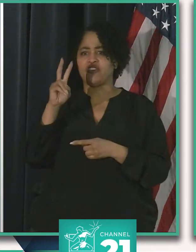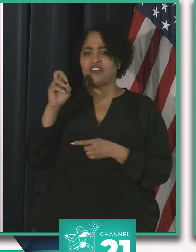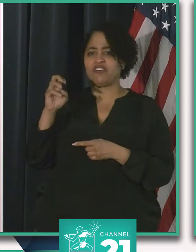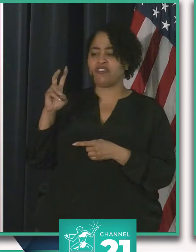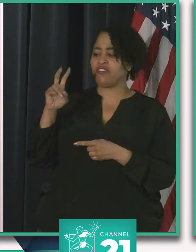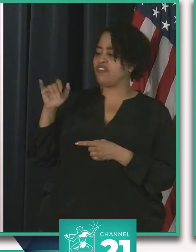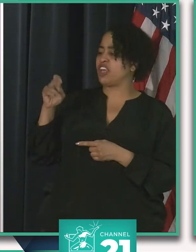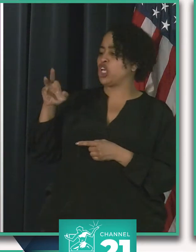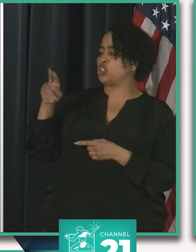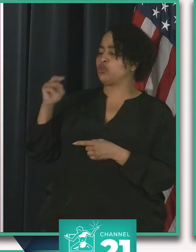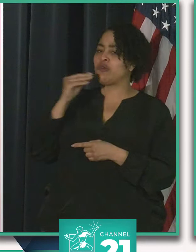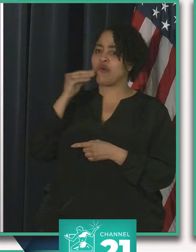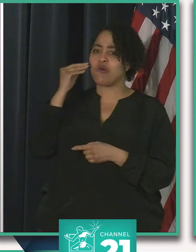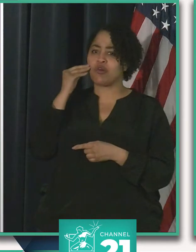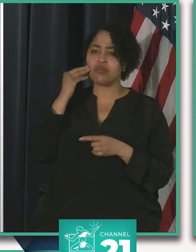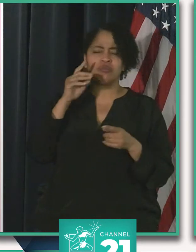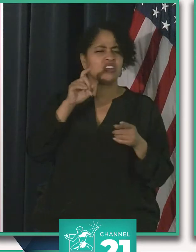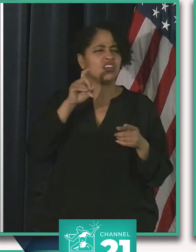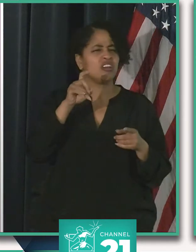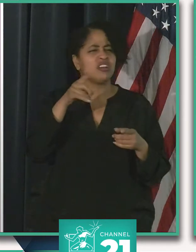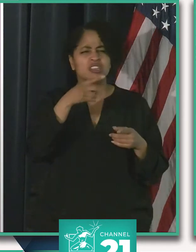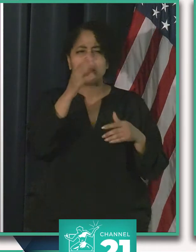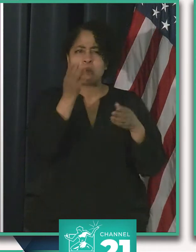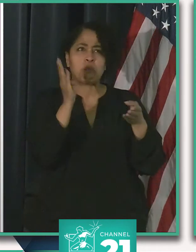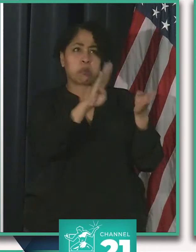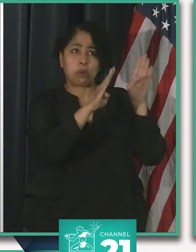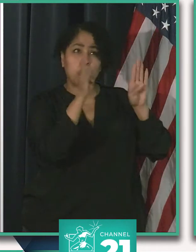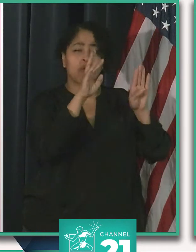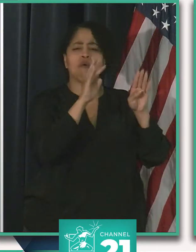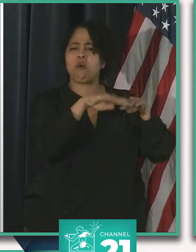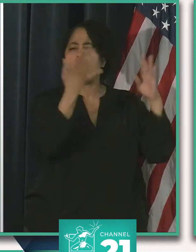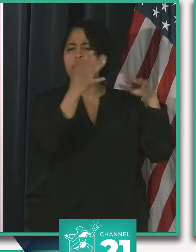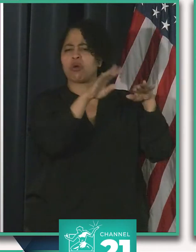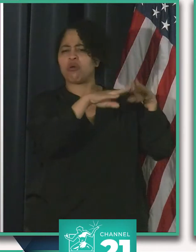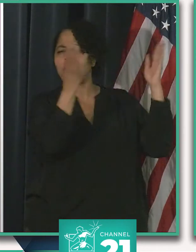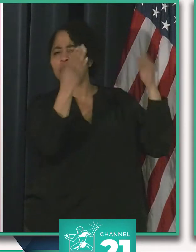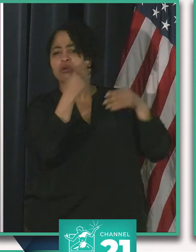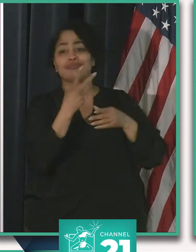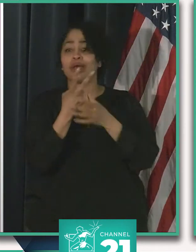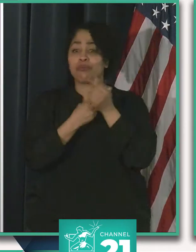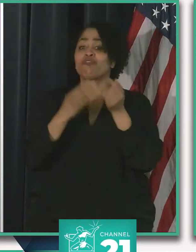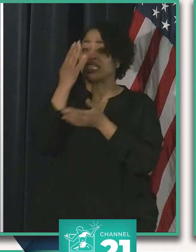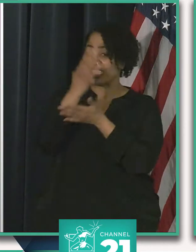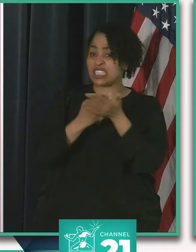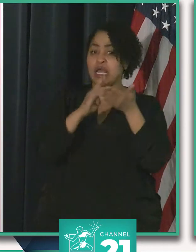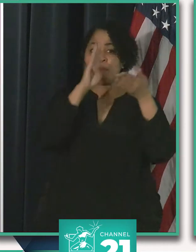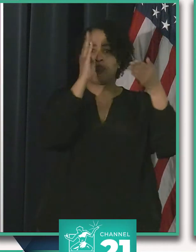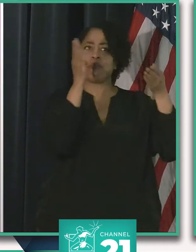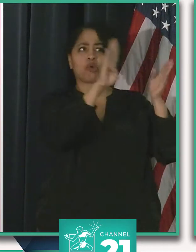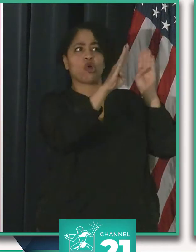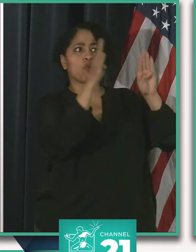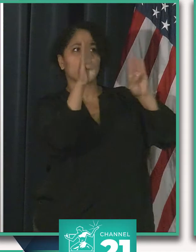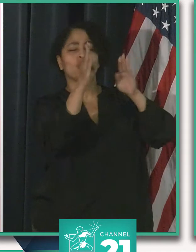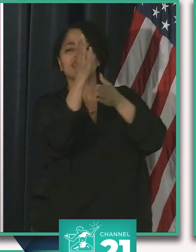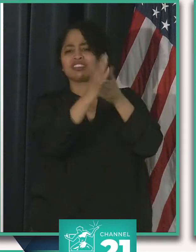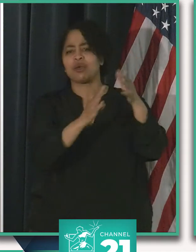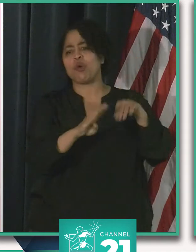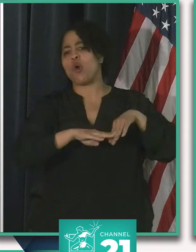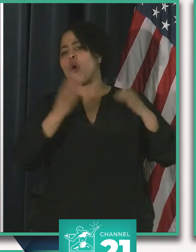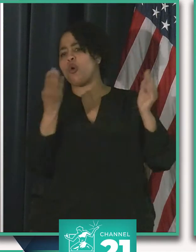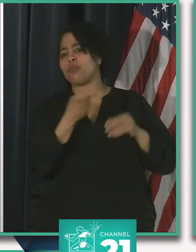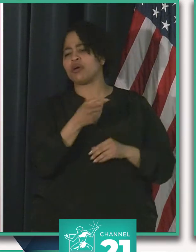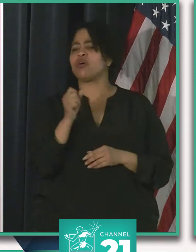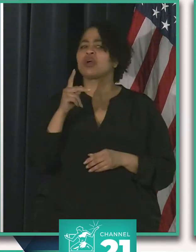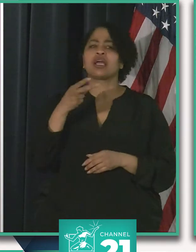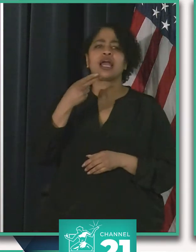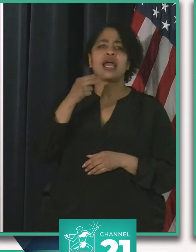that. Is it boarded up or is it open? Both. Some are boarded up, some are open. All right, so Akeem,